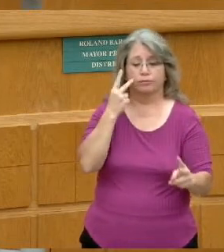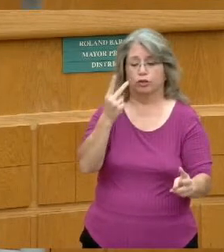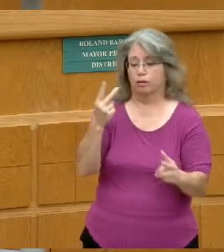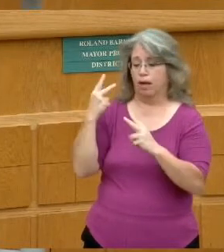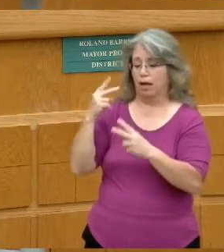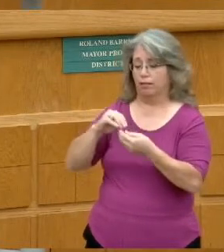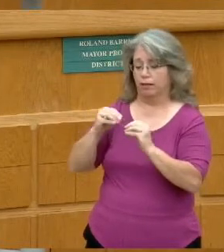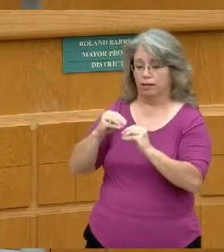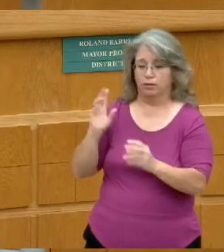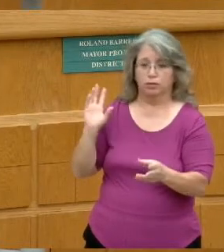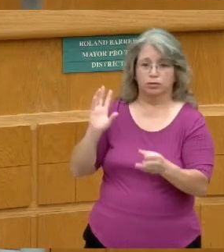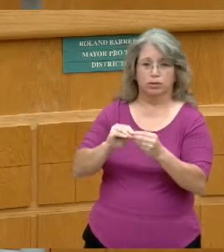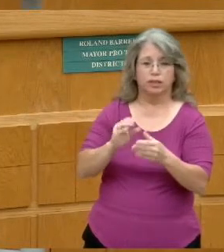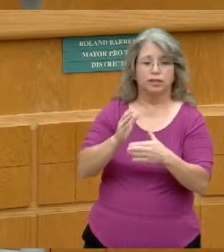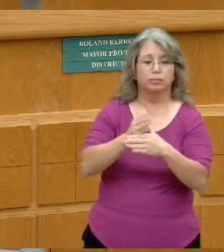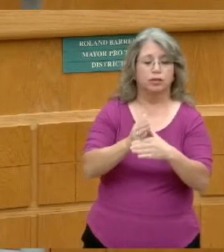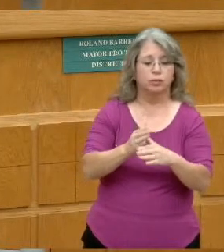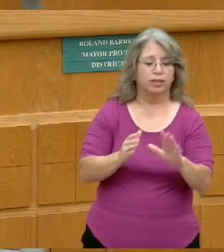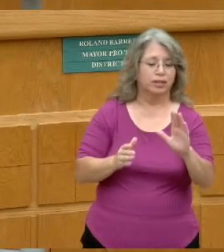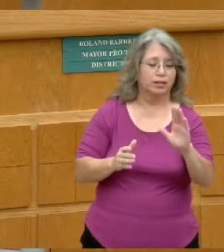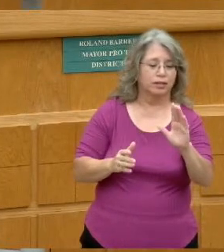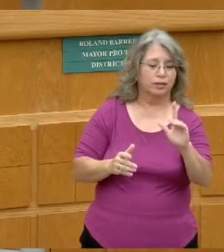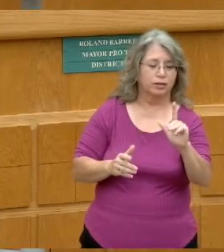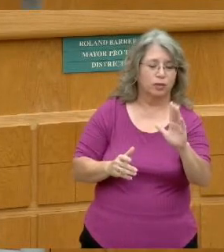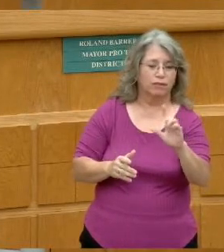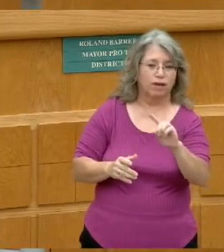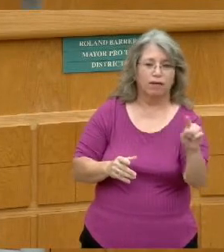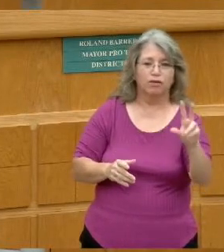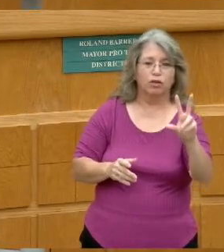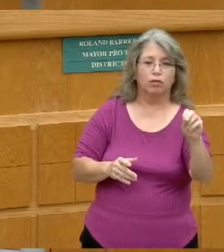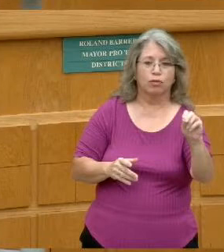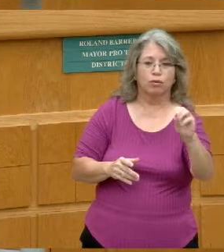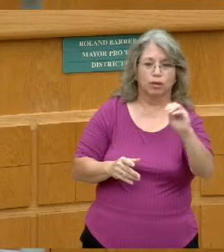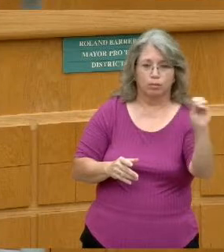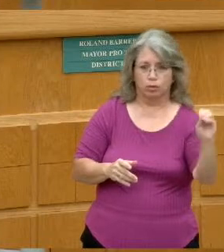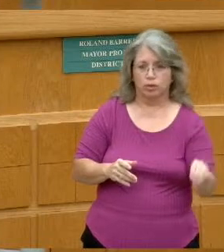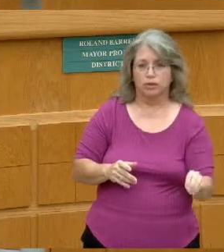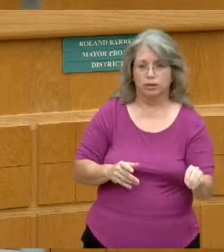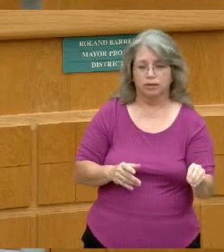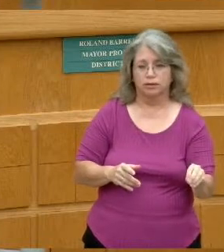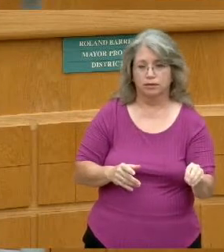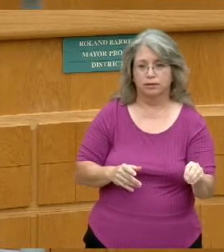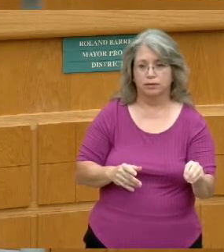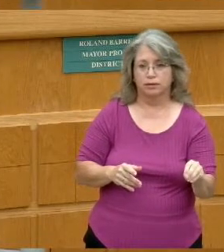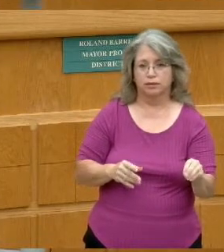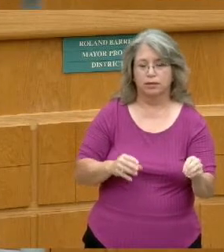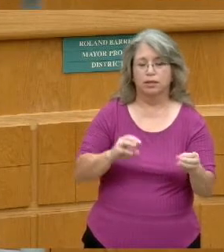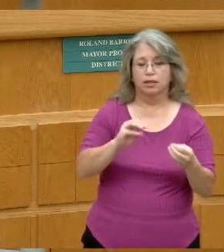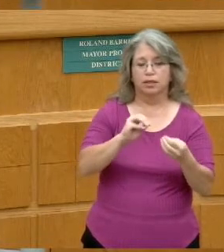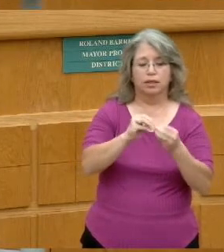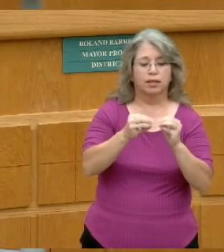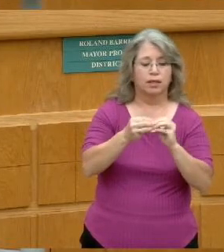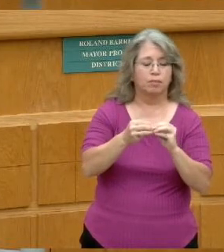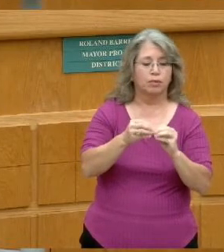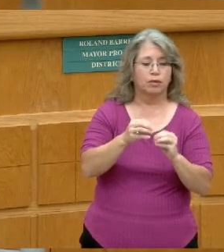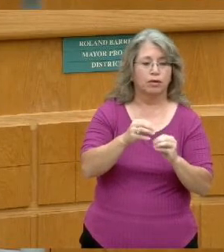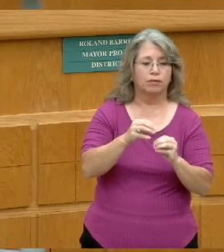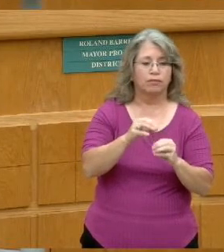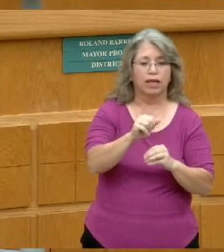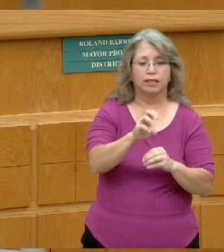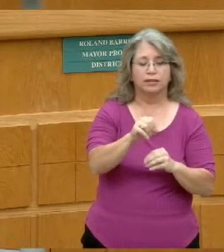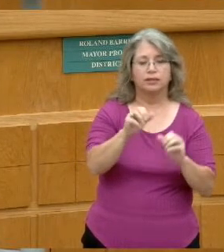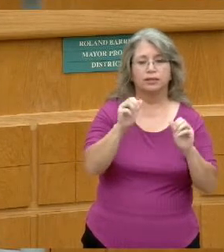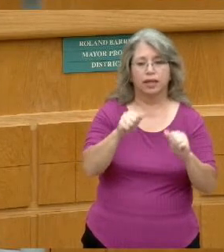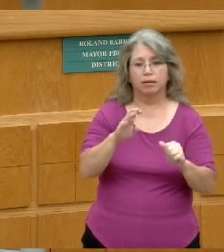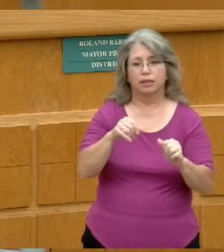been 25 and 30% of the differences in the number of cases can be explained by the number of